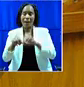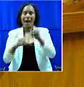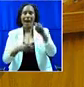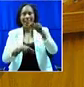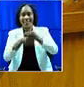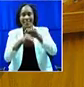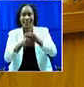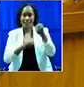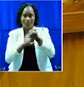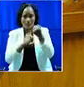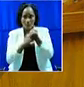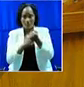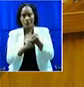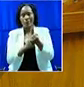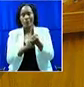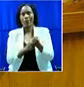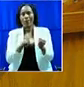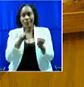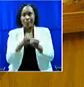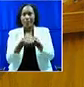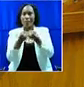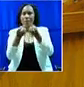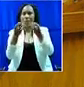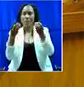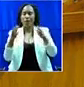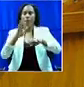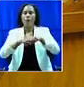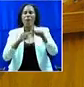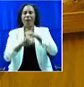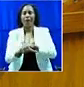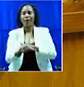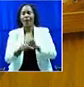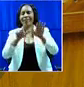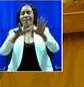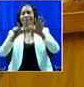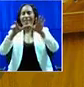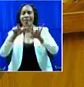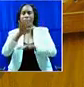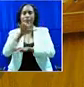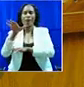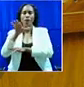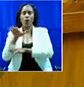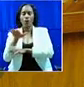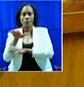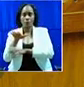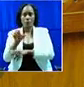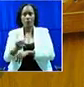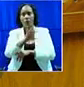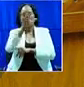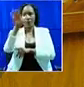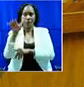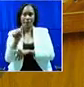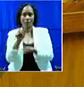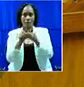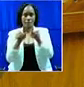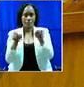this has been provided directly to more than 17 million South Africans from poor